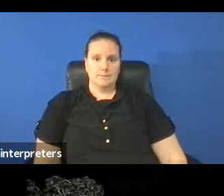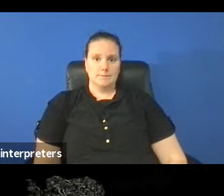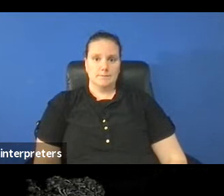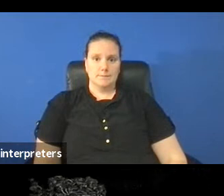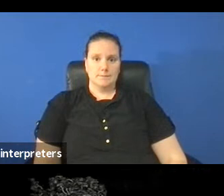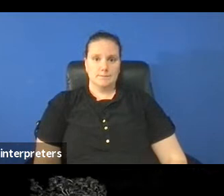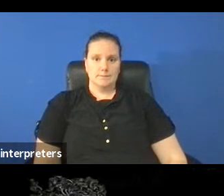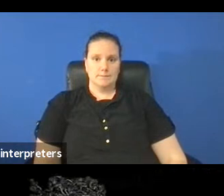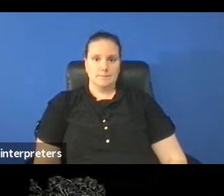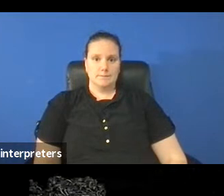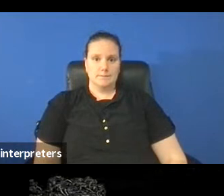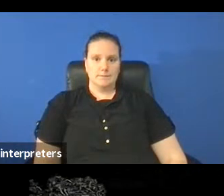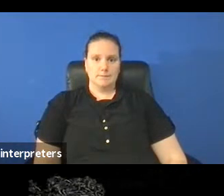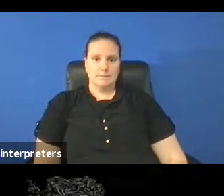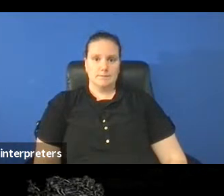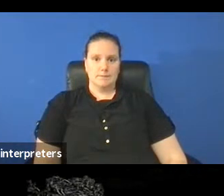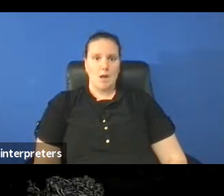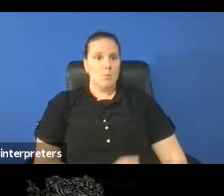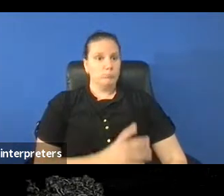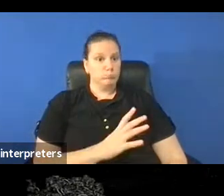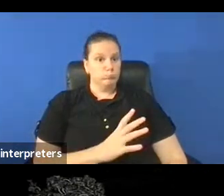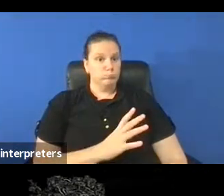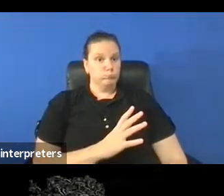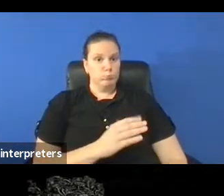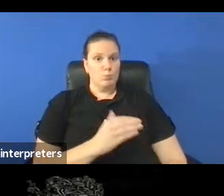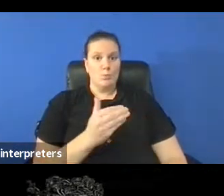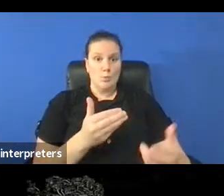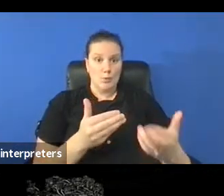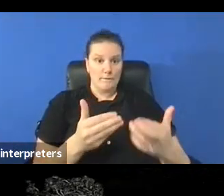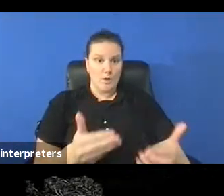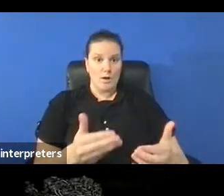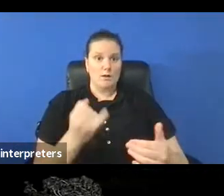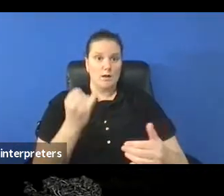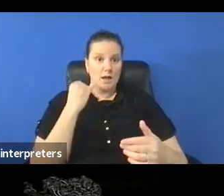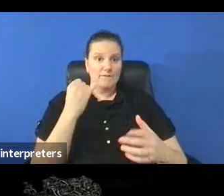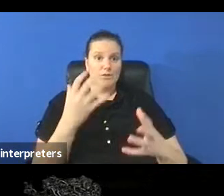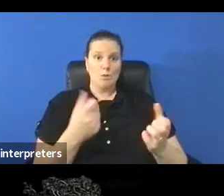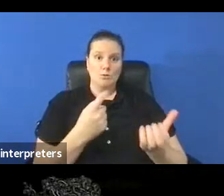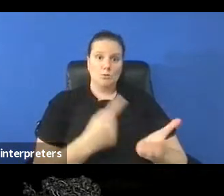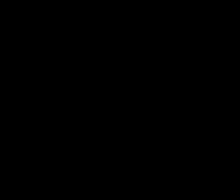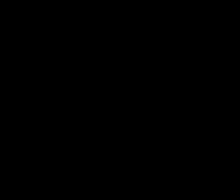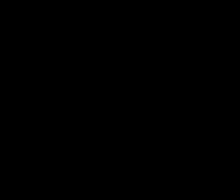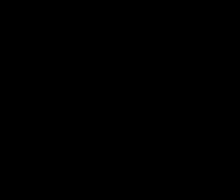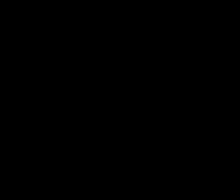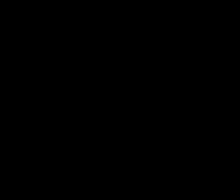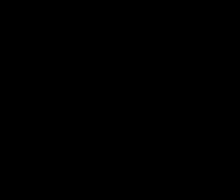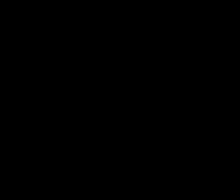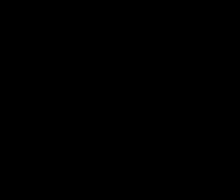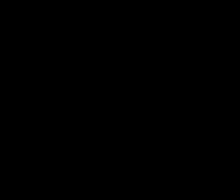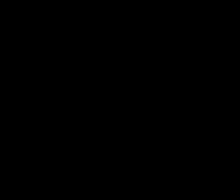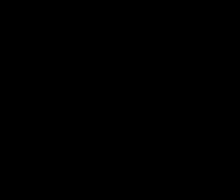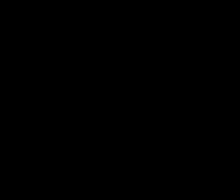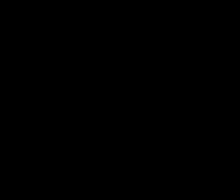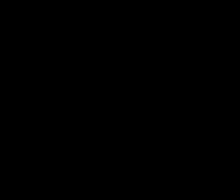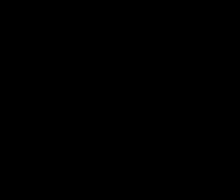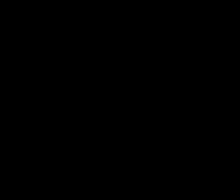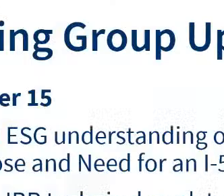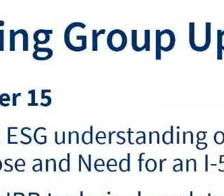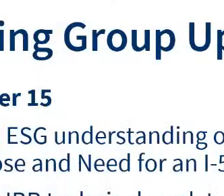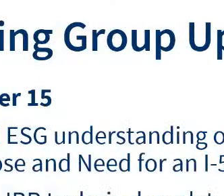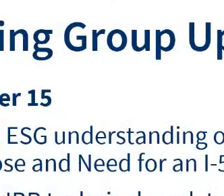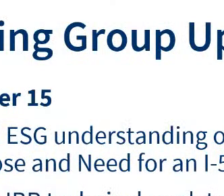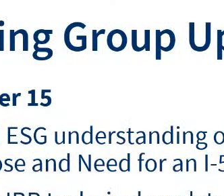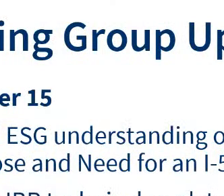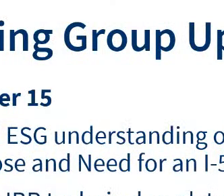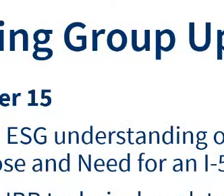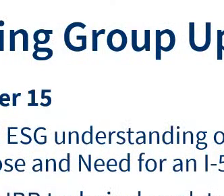All right, we're going to move on. And if you need to bring something up or something springs to mind,